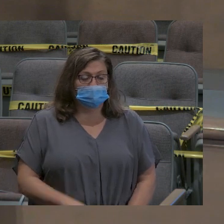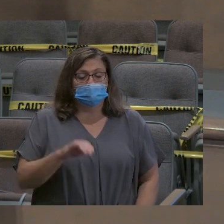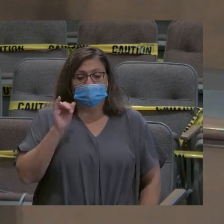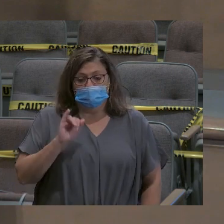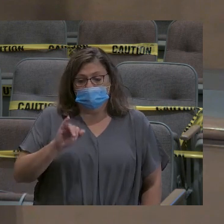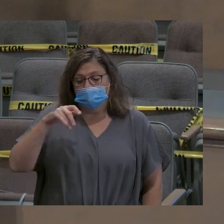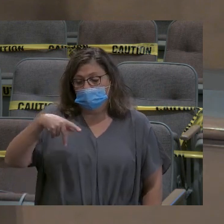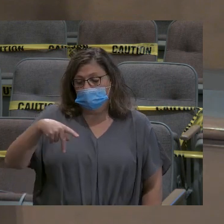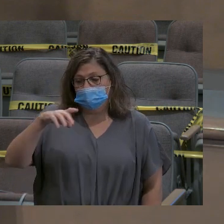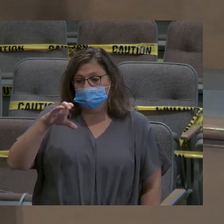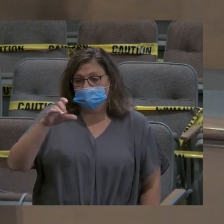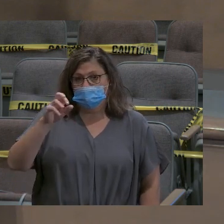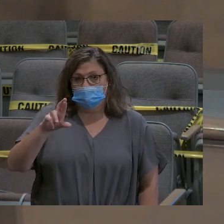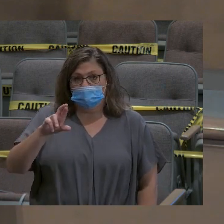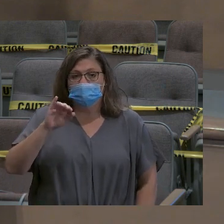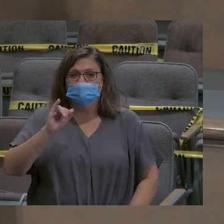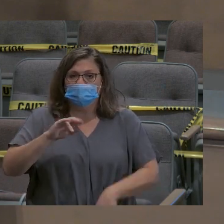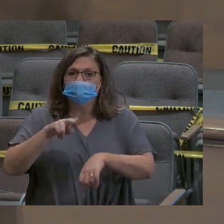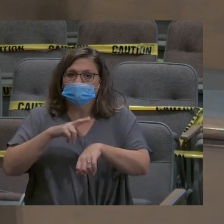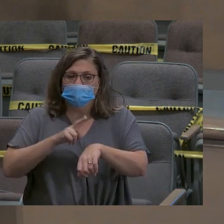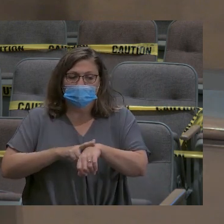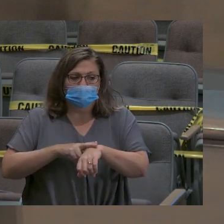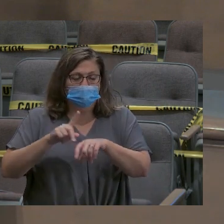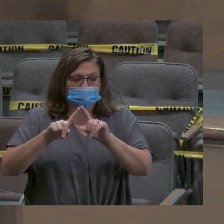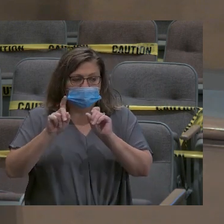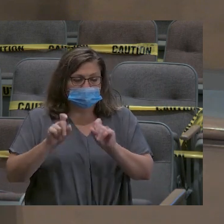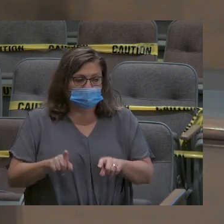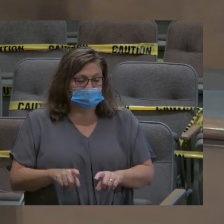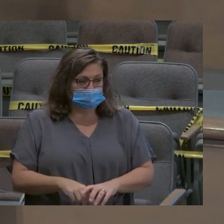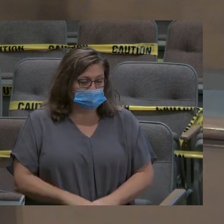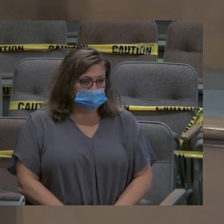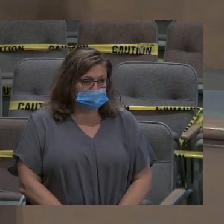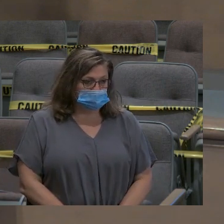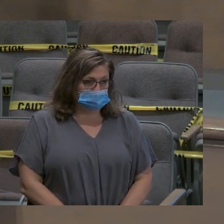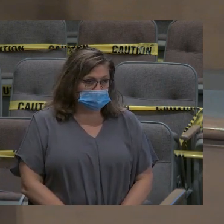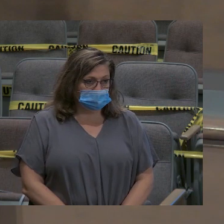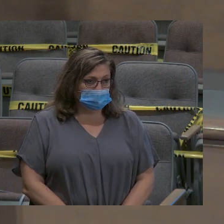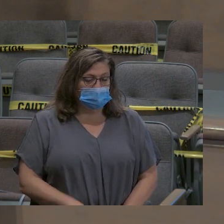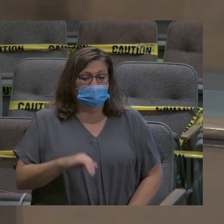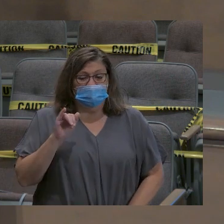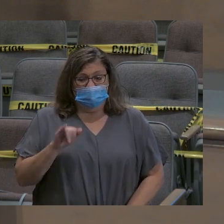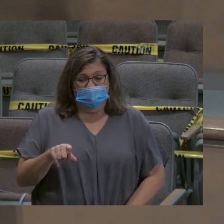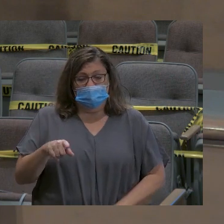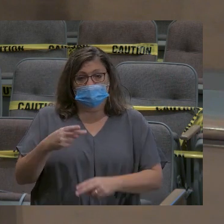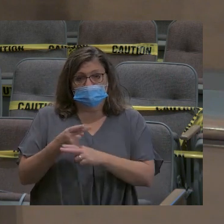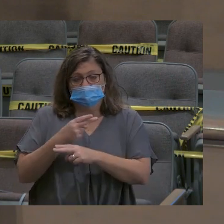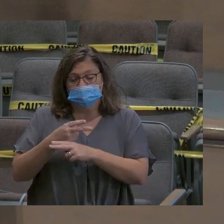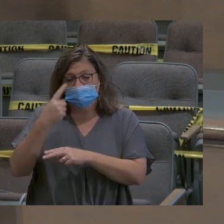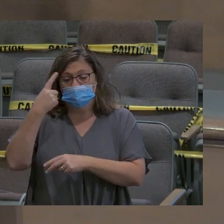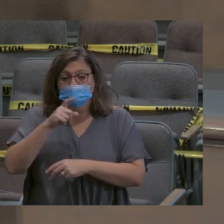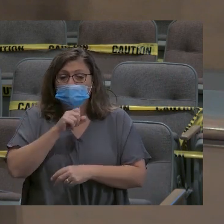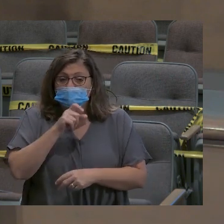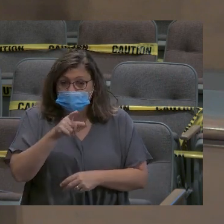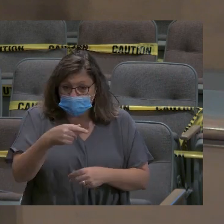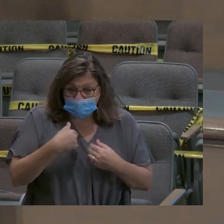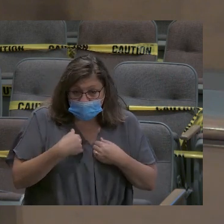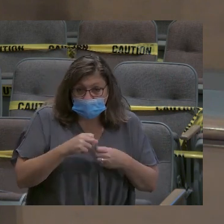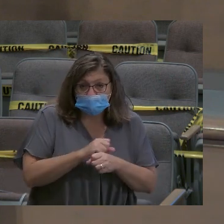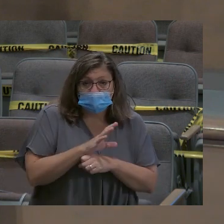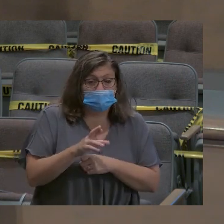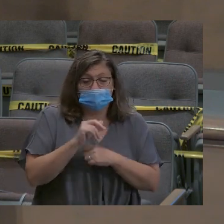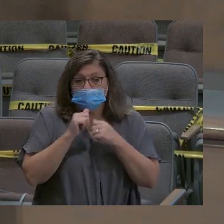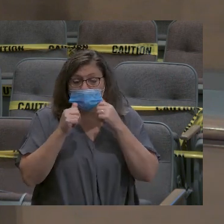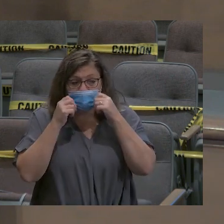standard. We use that to confirm COVID-19 infections. Another